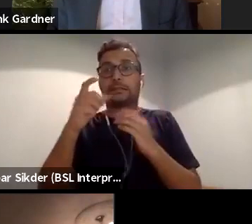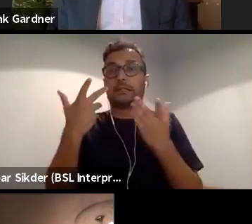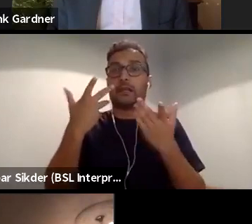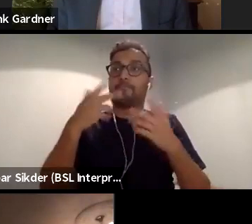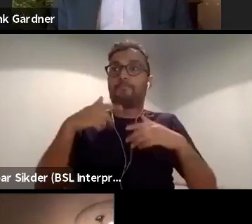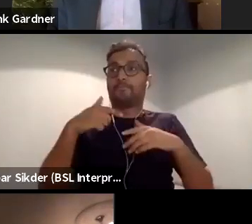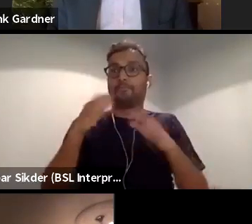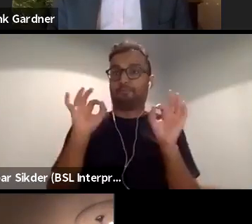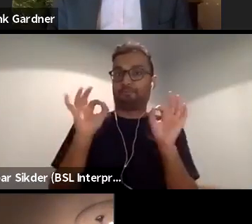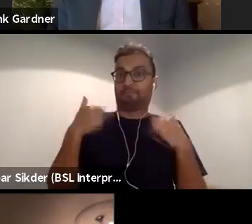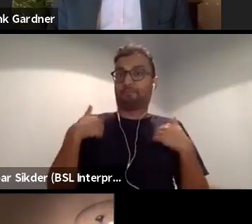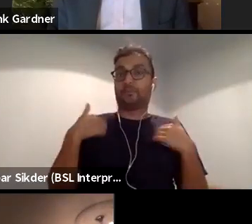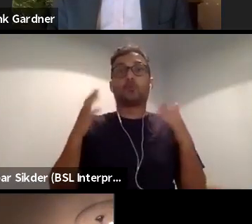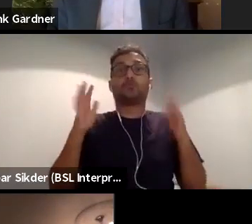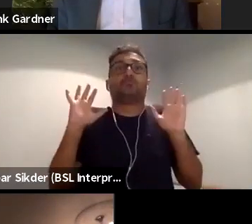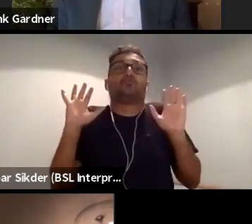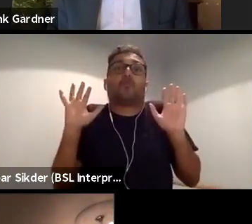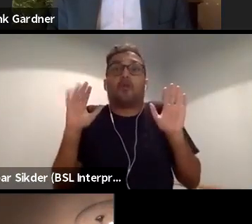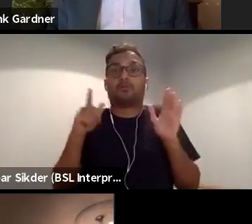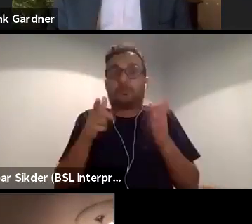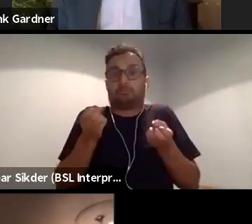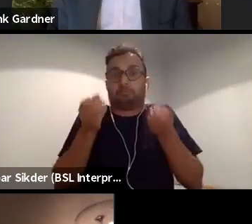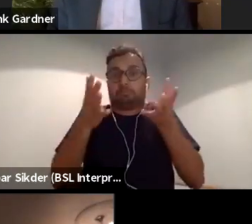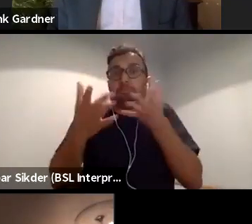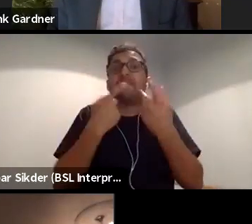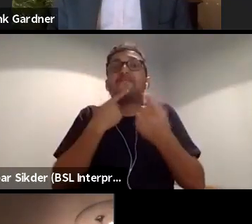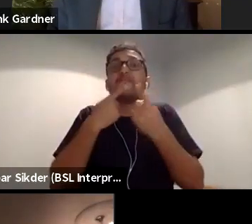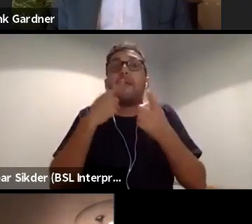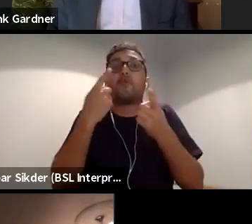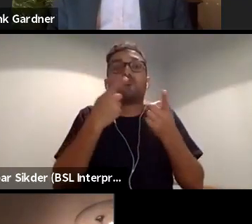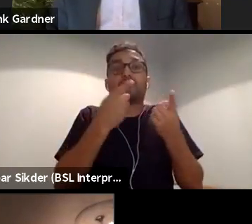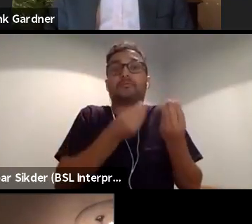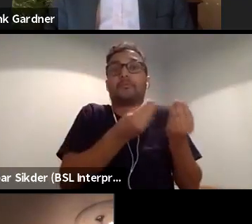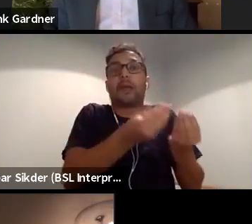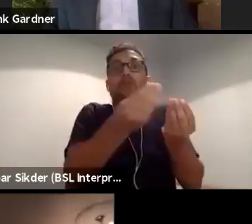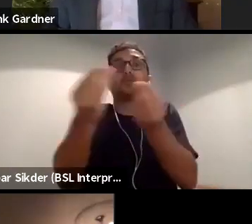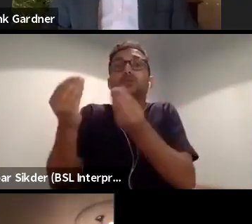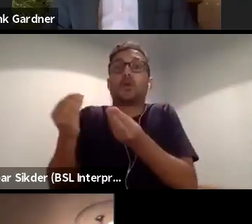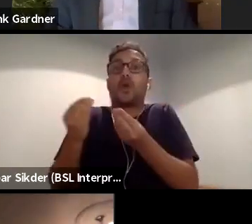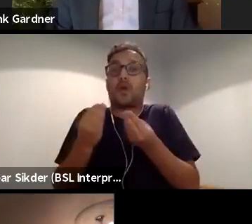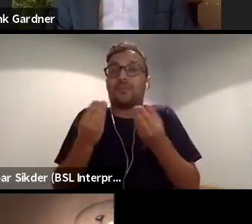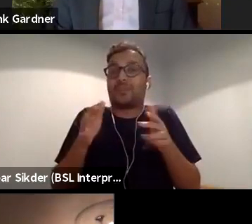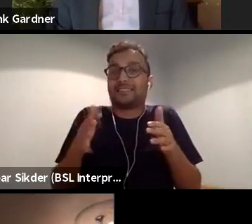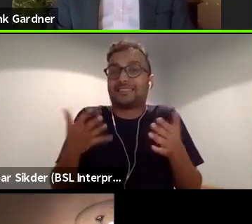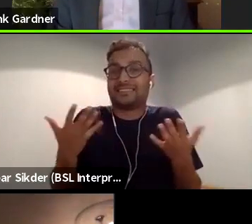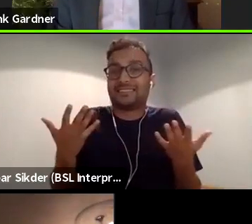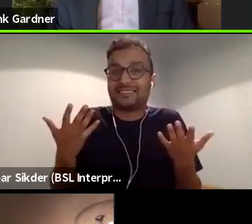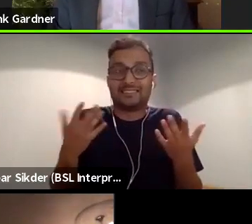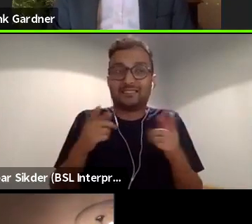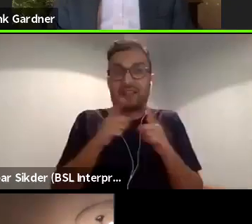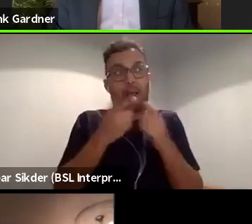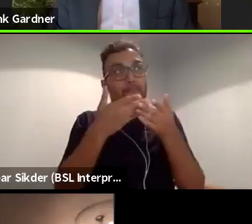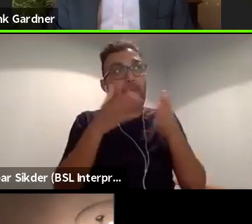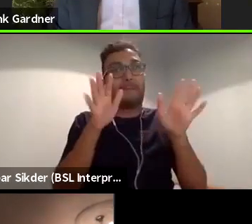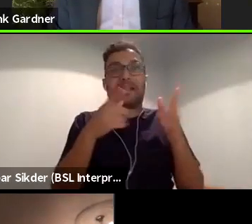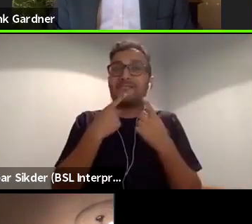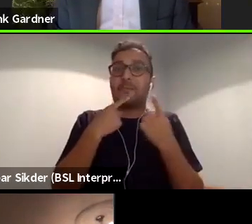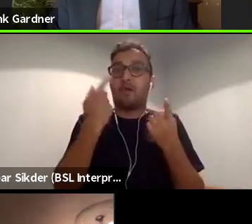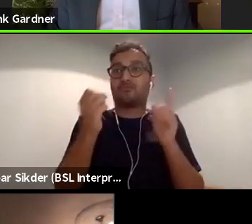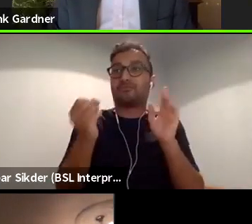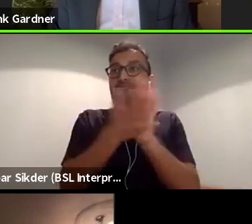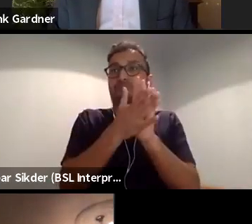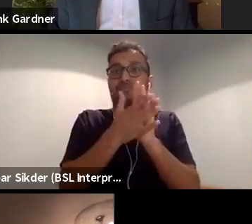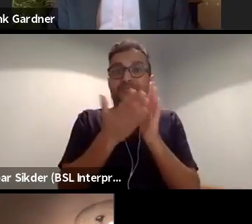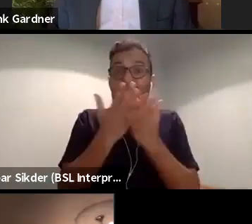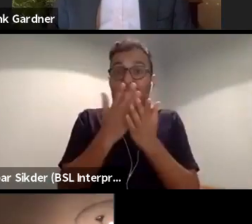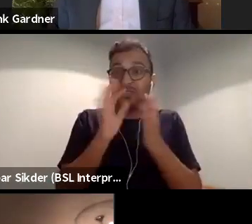merely platforms, merely carrying information from a poster to the public. And to me, my